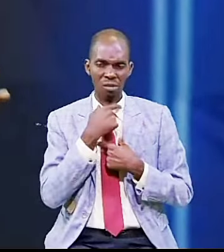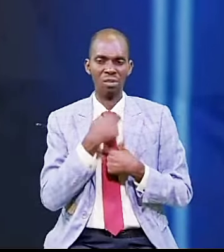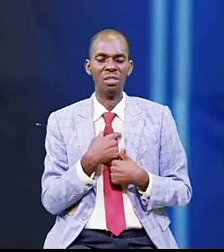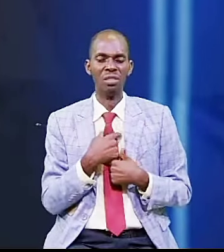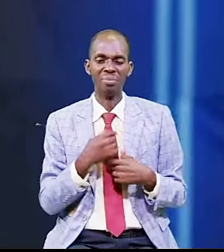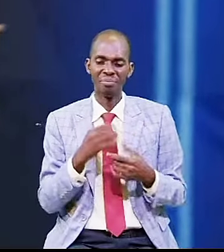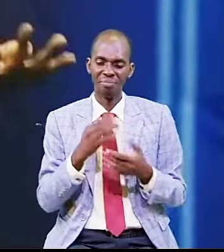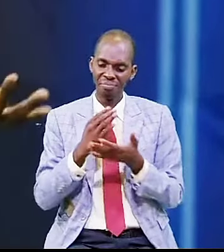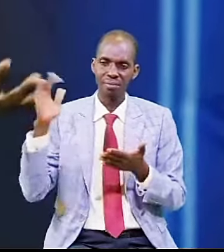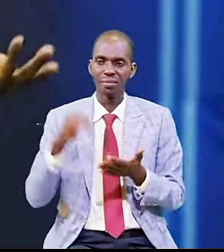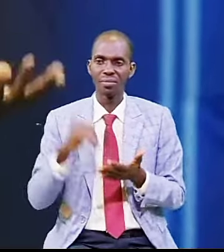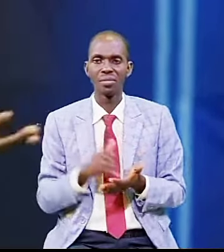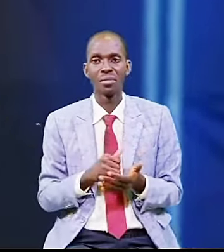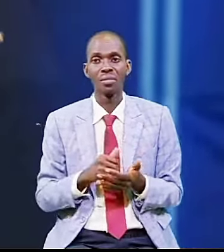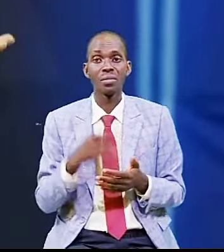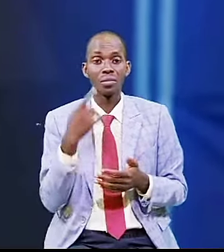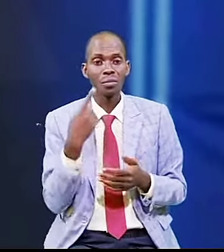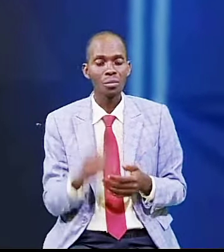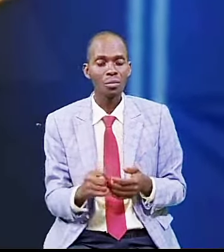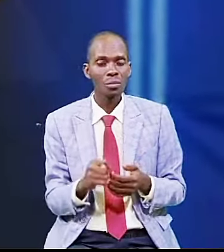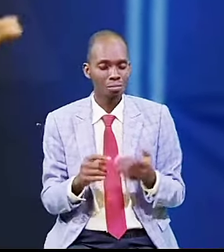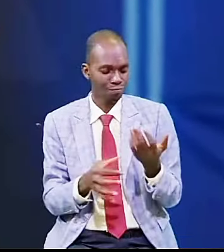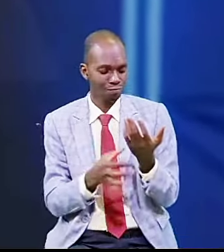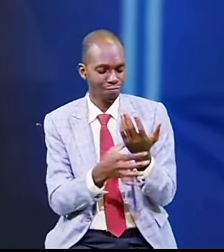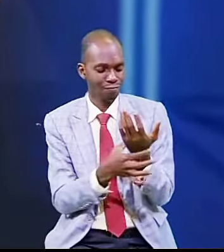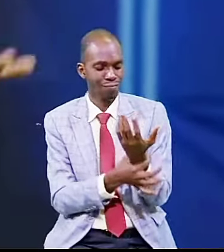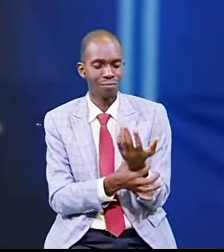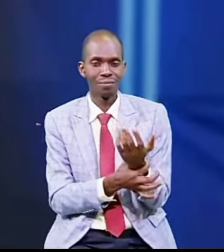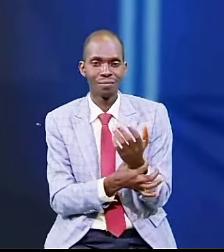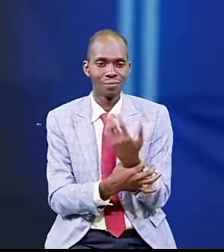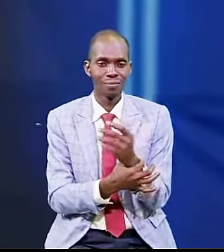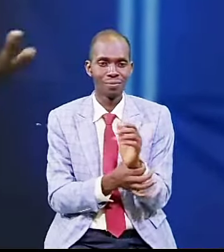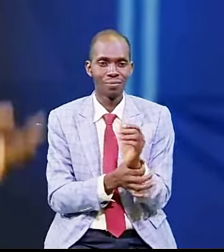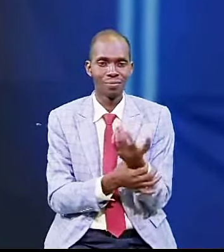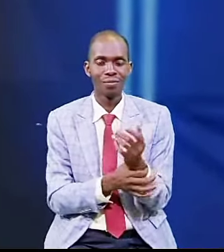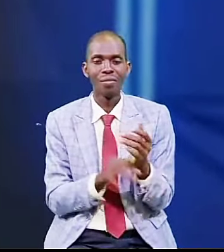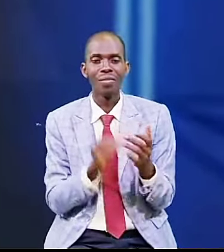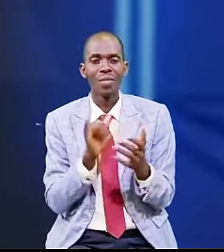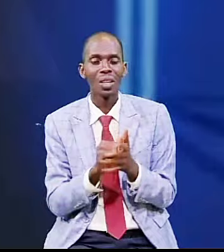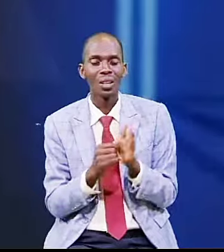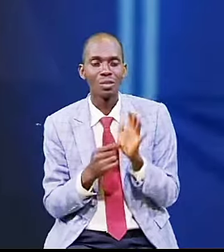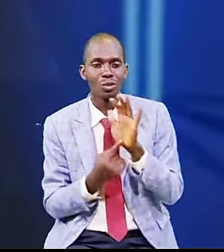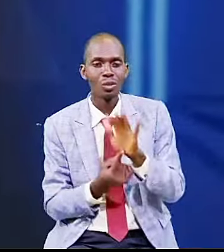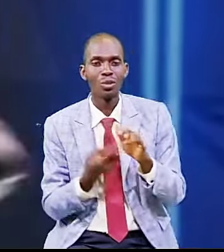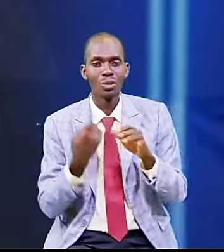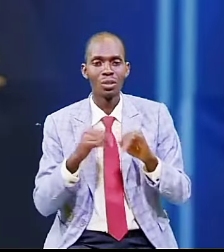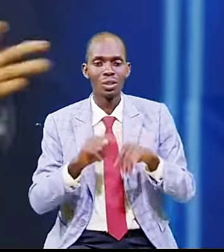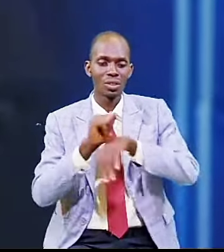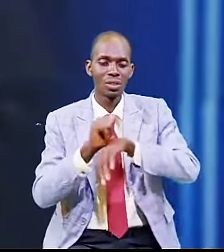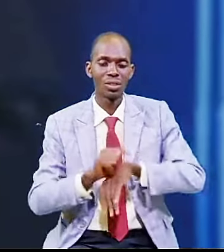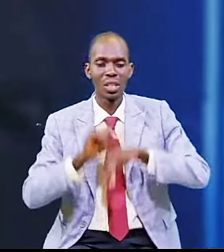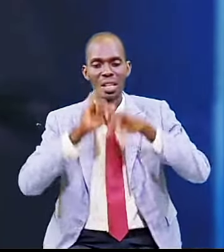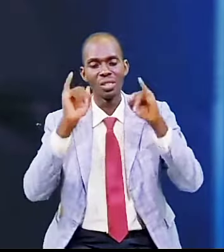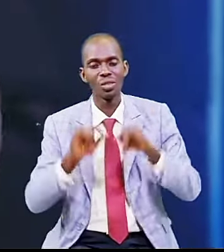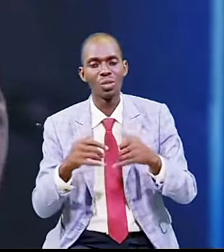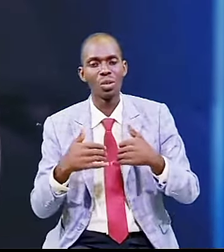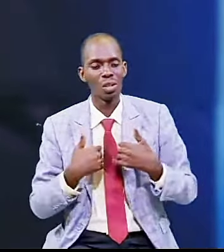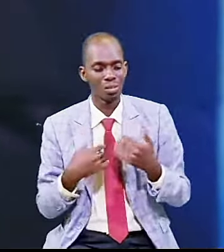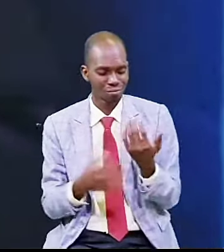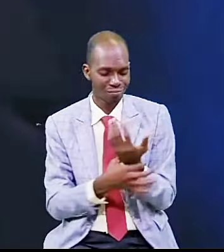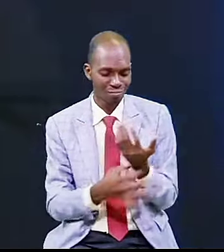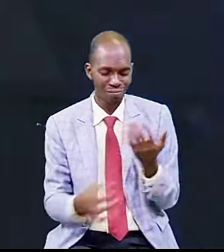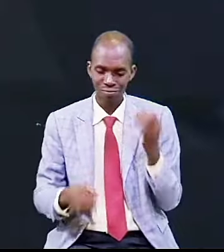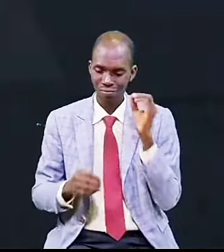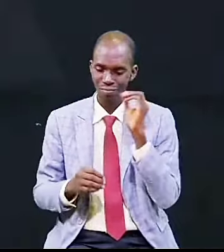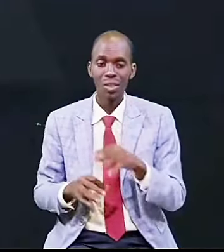arch, those beads that symbolize the idols, the tradition you have, you throw them away. The waistbands,